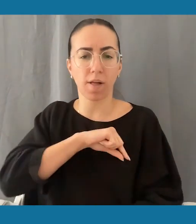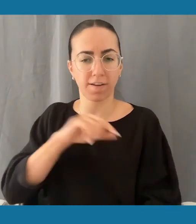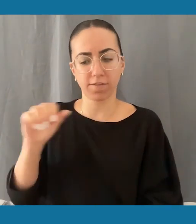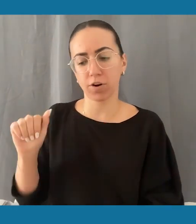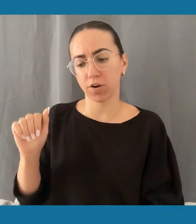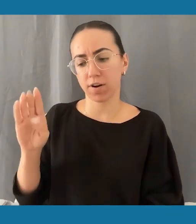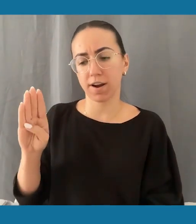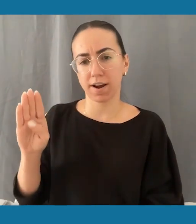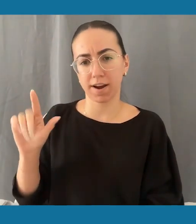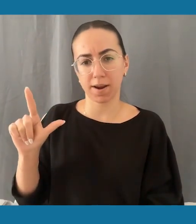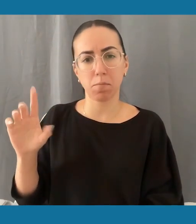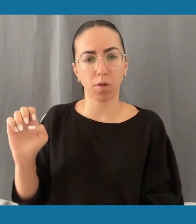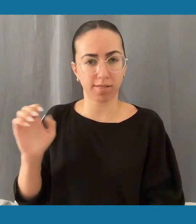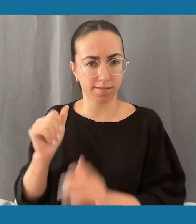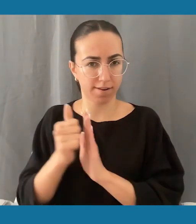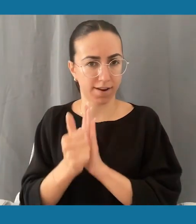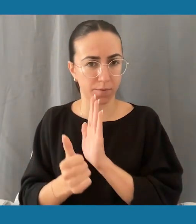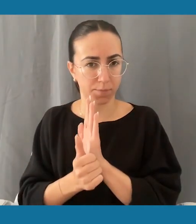an ABLE account.